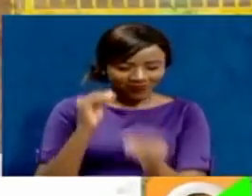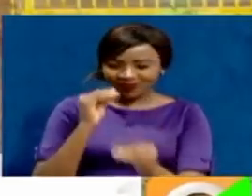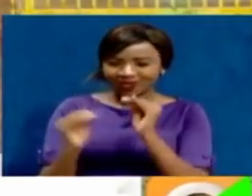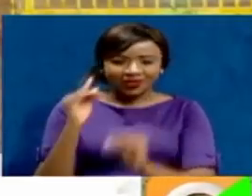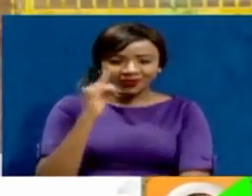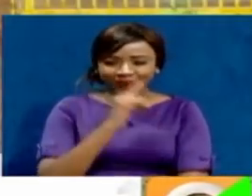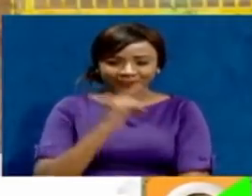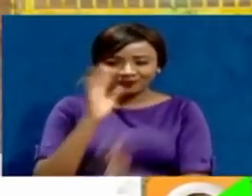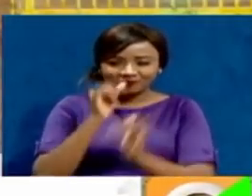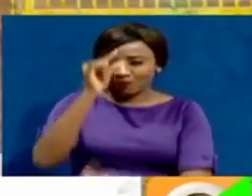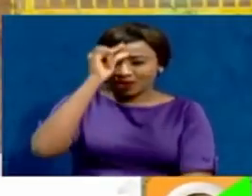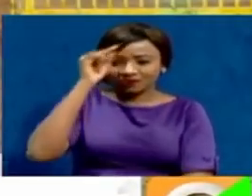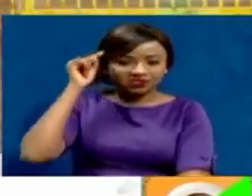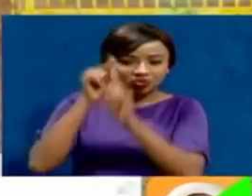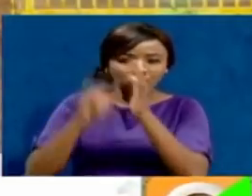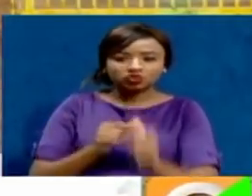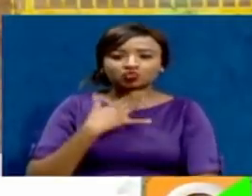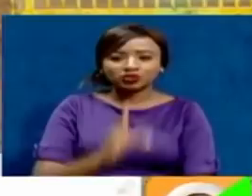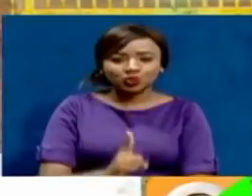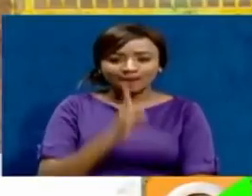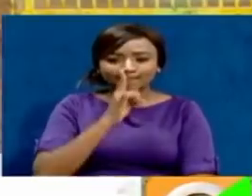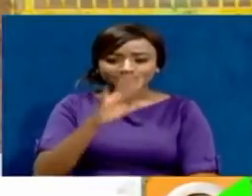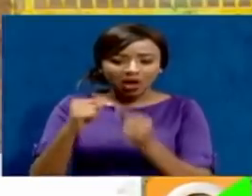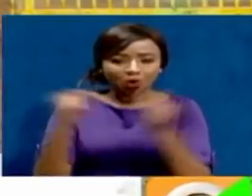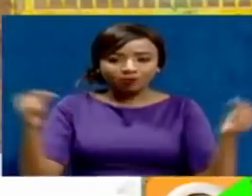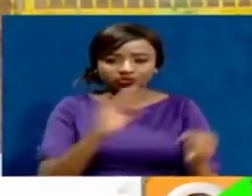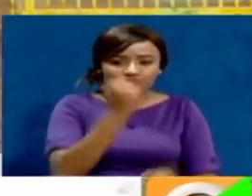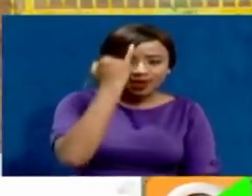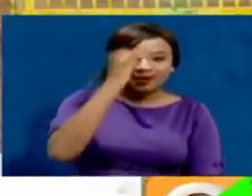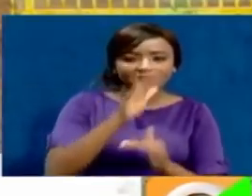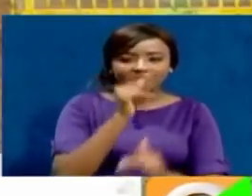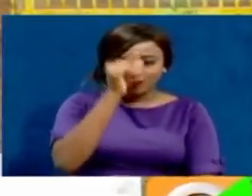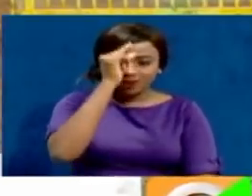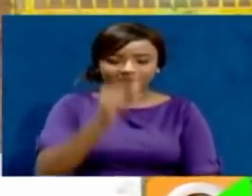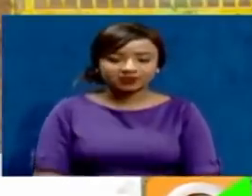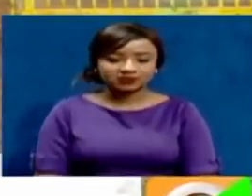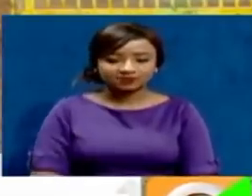to silence senators opposed to the revenue-sharing formula. Stephen Letoo, Citizen.